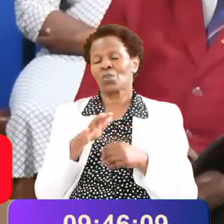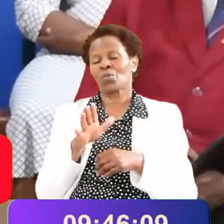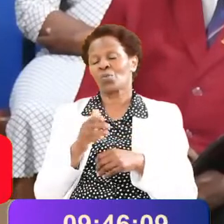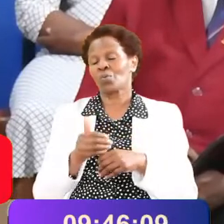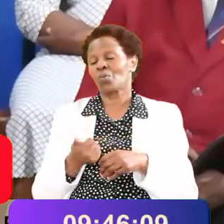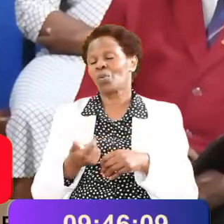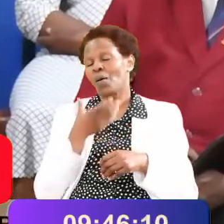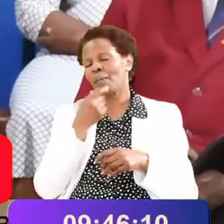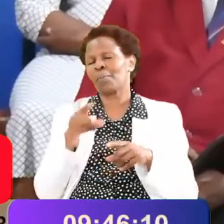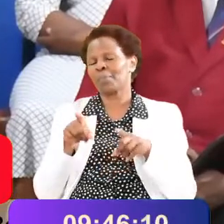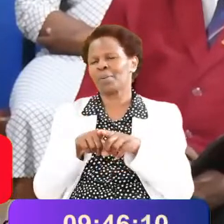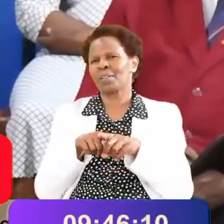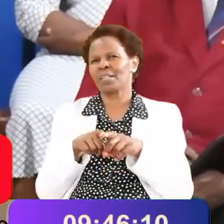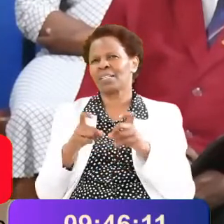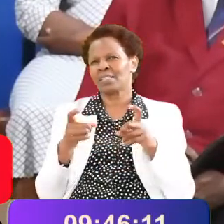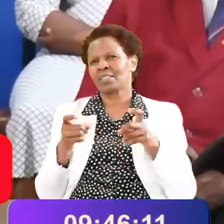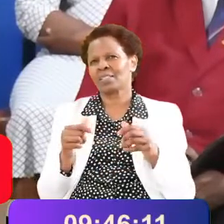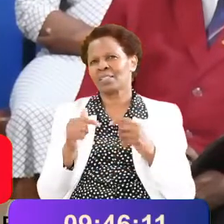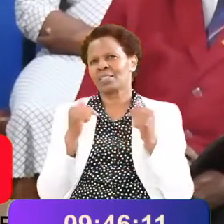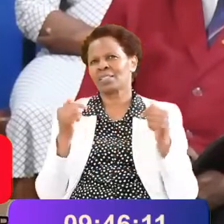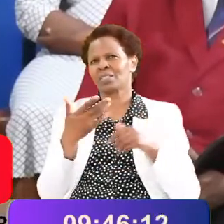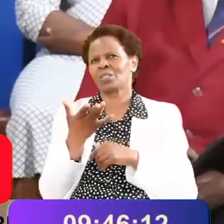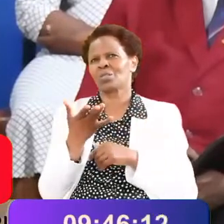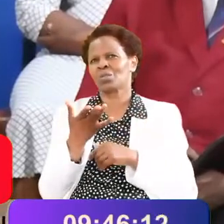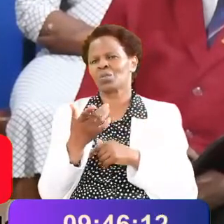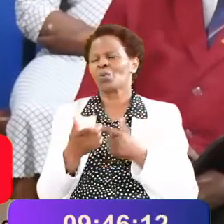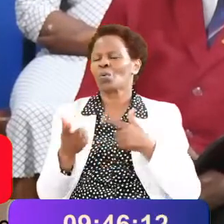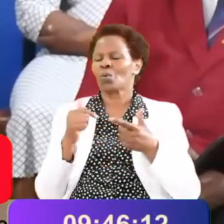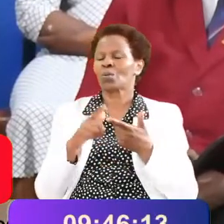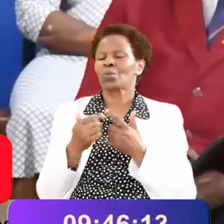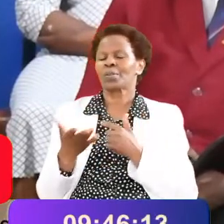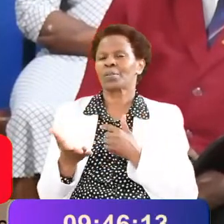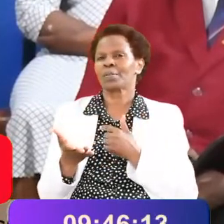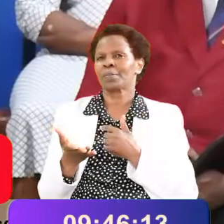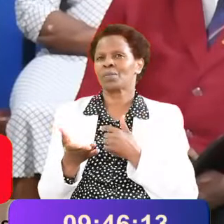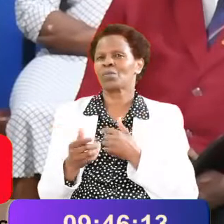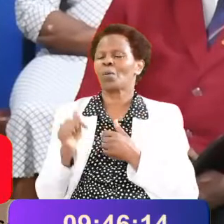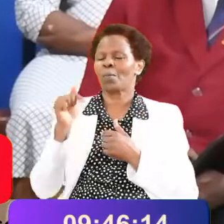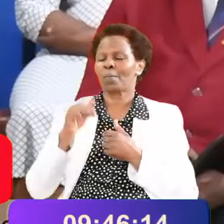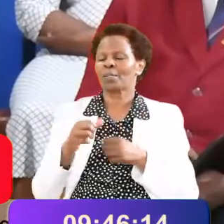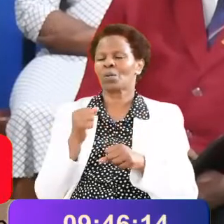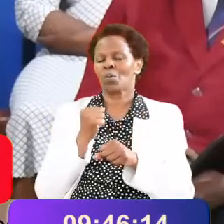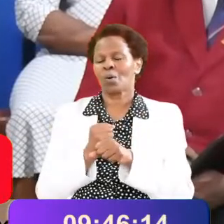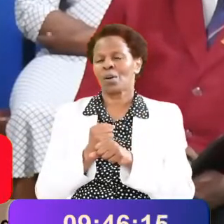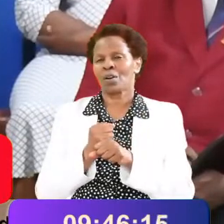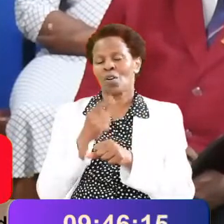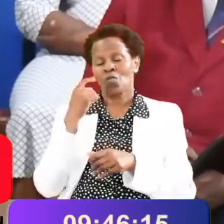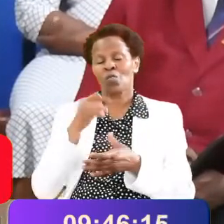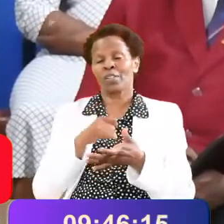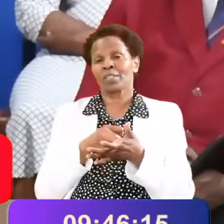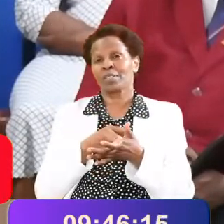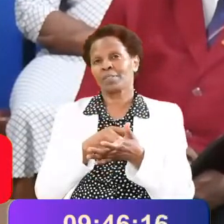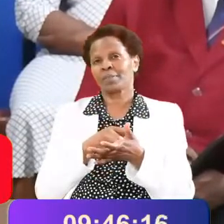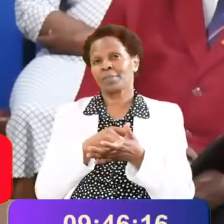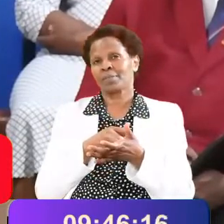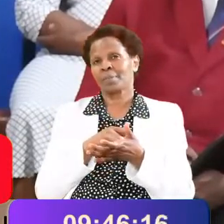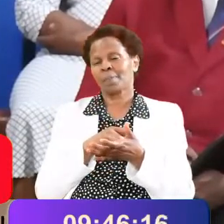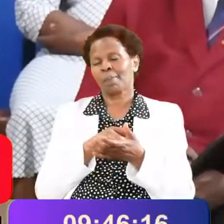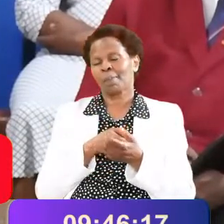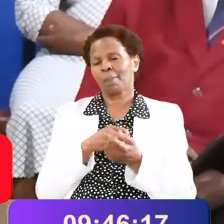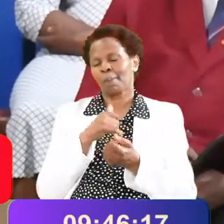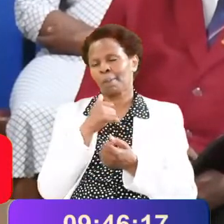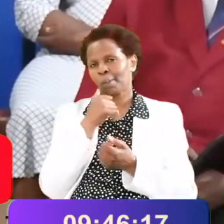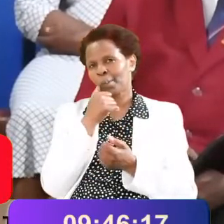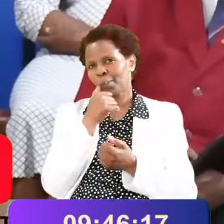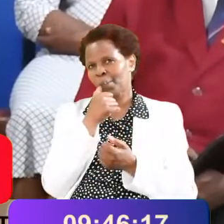go and tell him. So it is something that we pursue. It might not come automatically as we think.